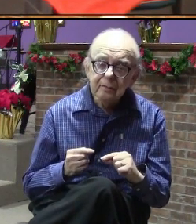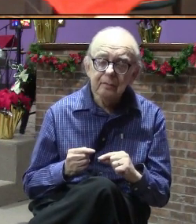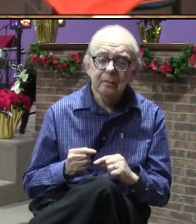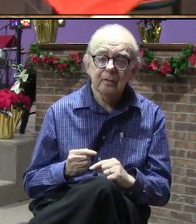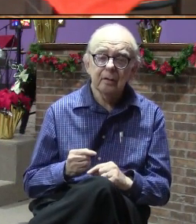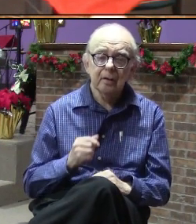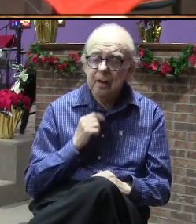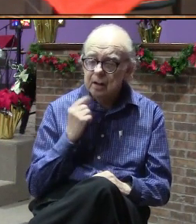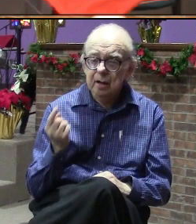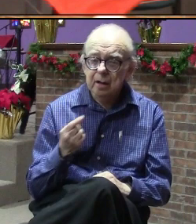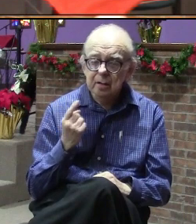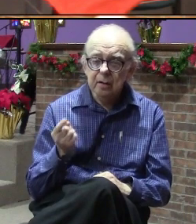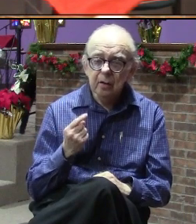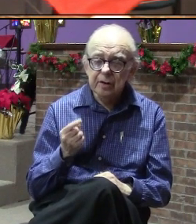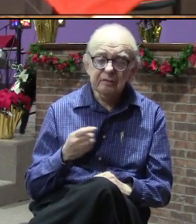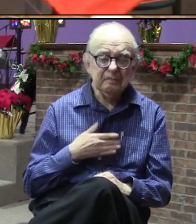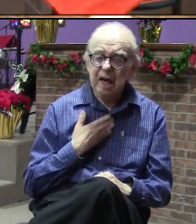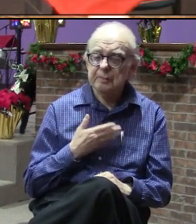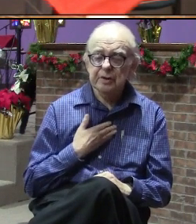It isn't always happiness.